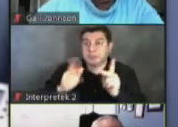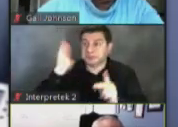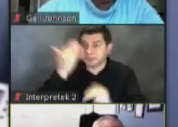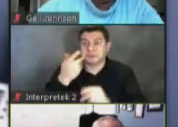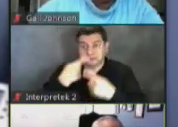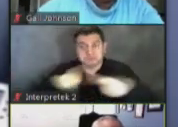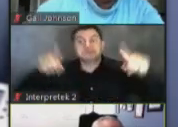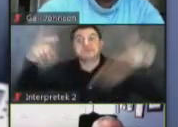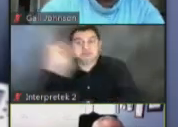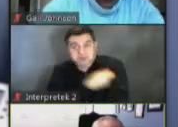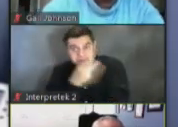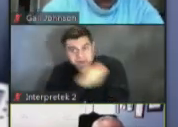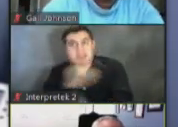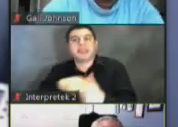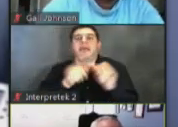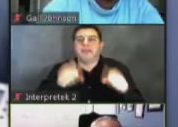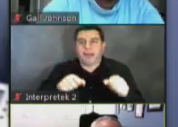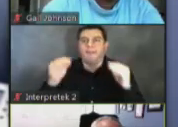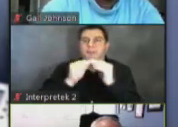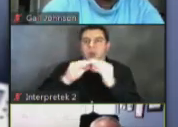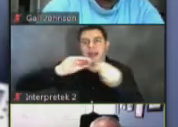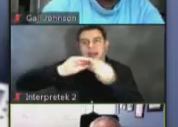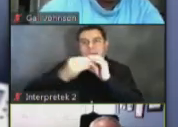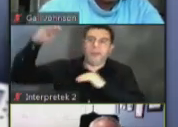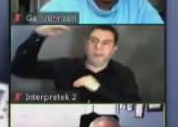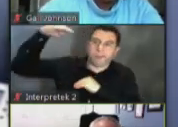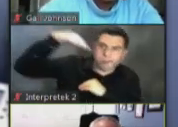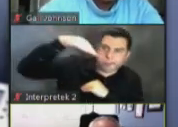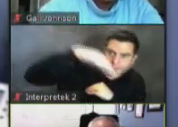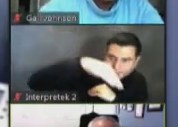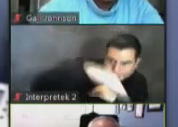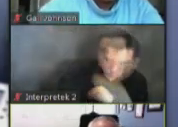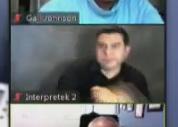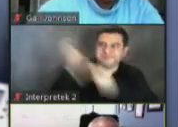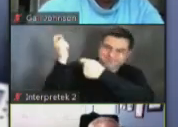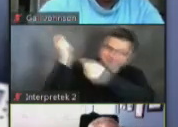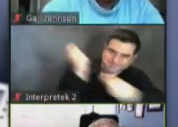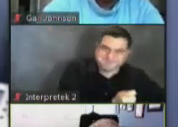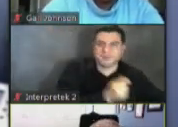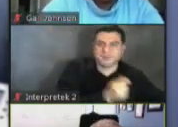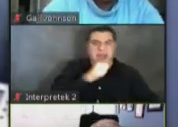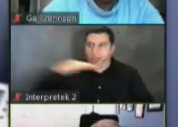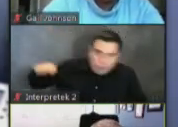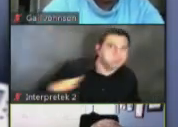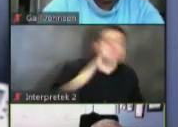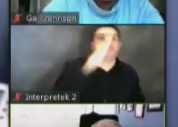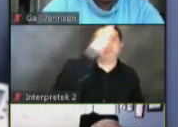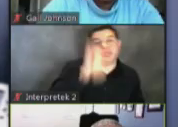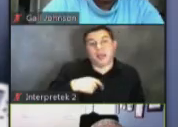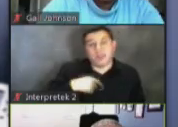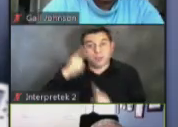the opportunities of community spread are going to diminish. That being